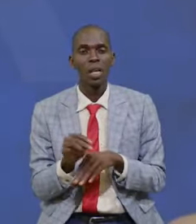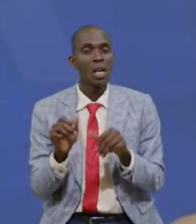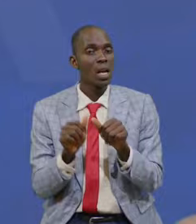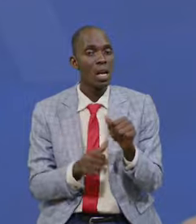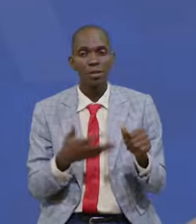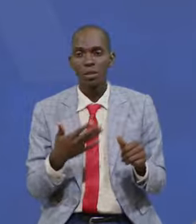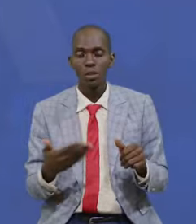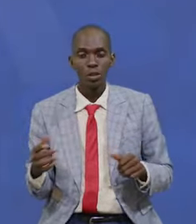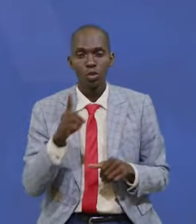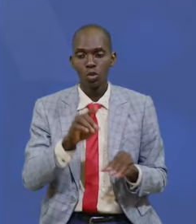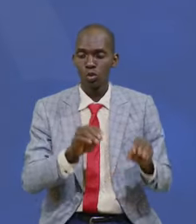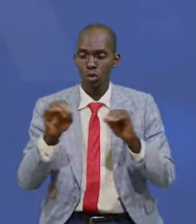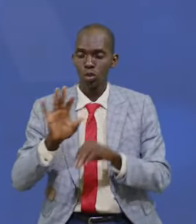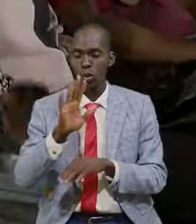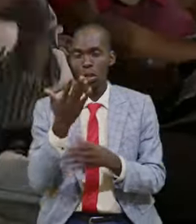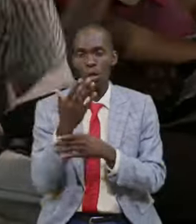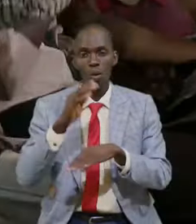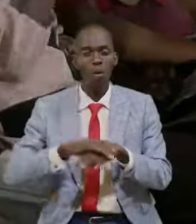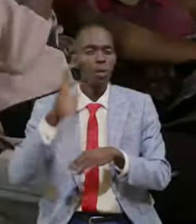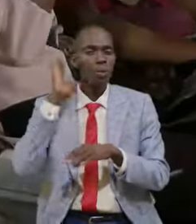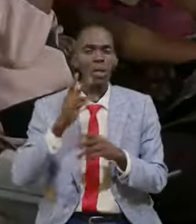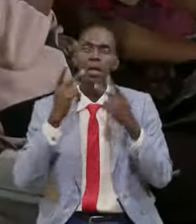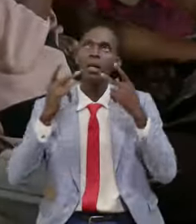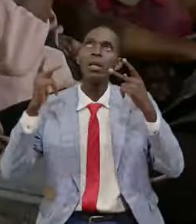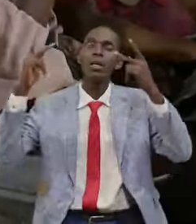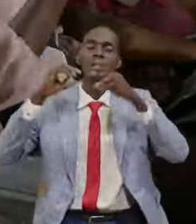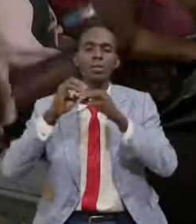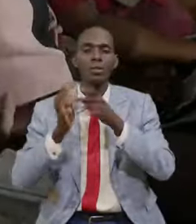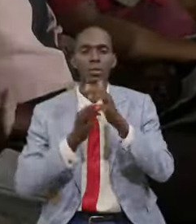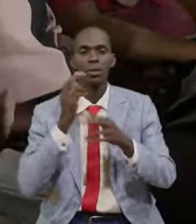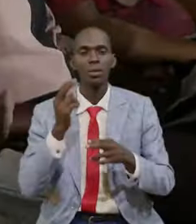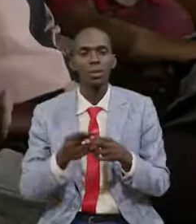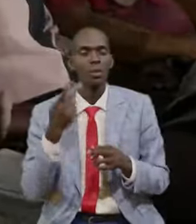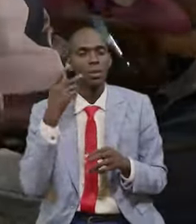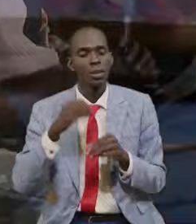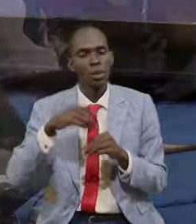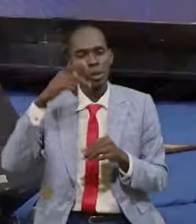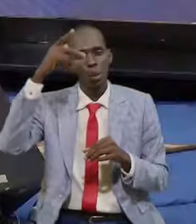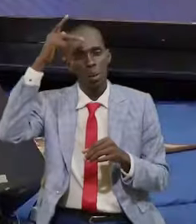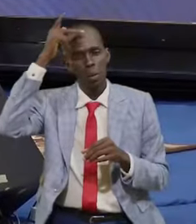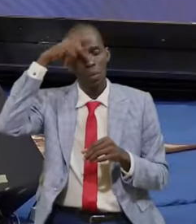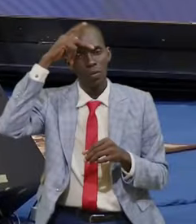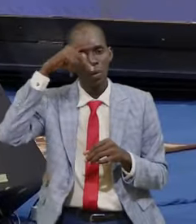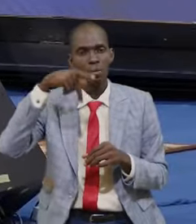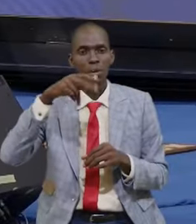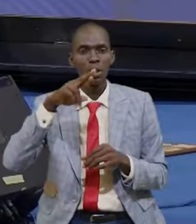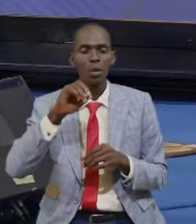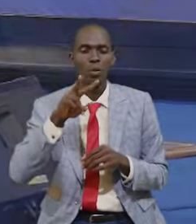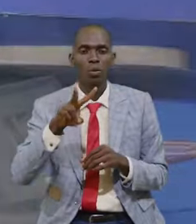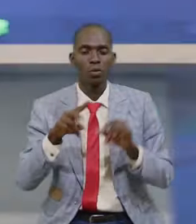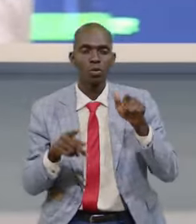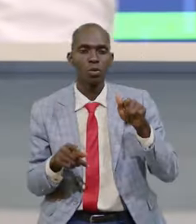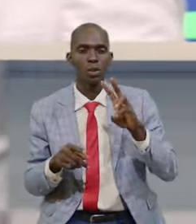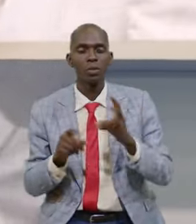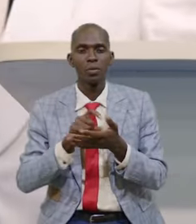set your hand on will prosper. Look at Proverbs chapter 26, and I'm reading from verse